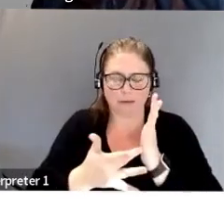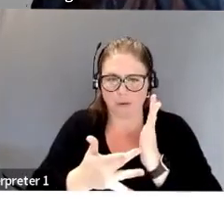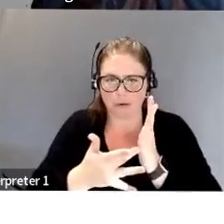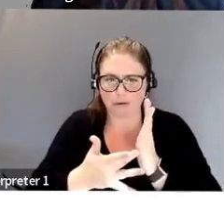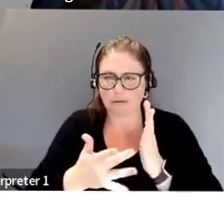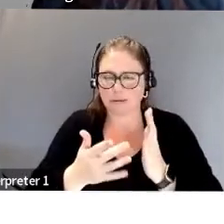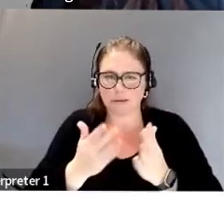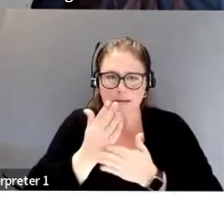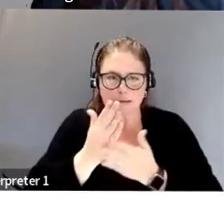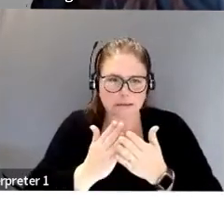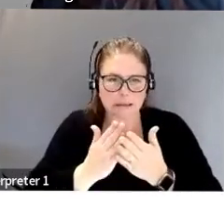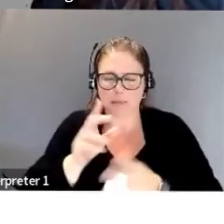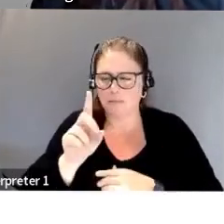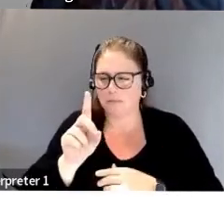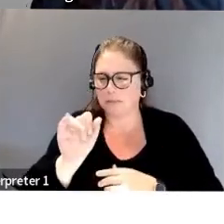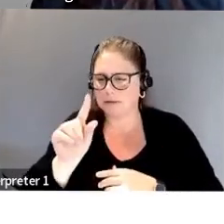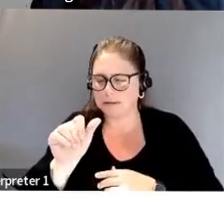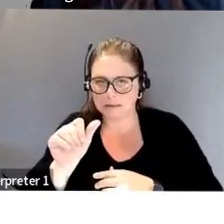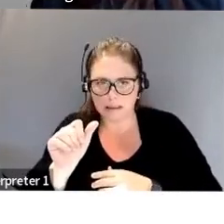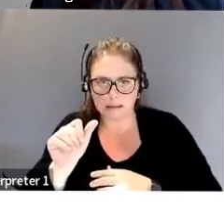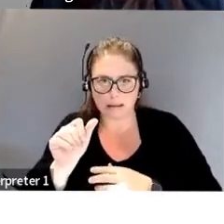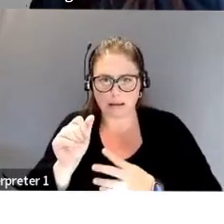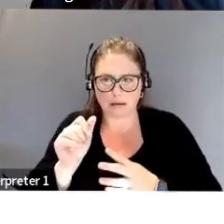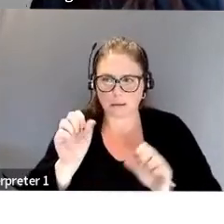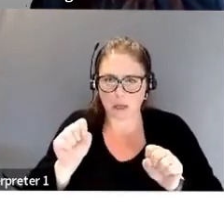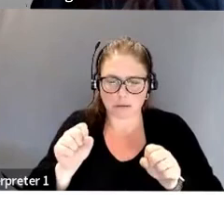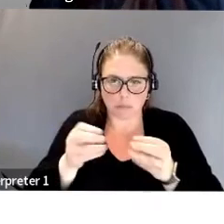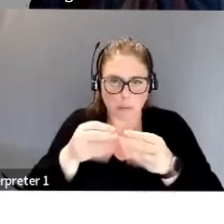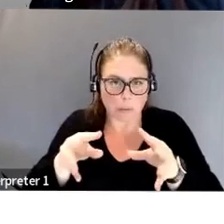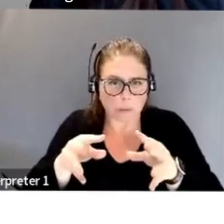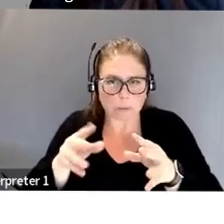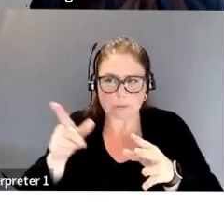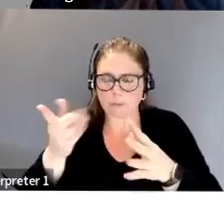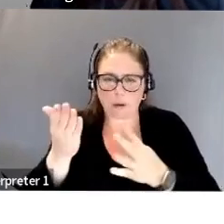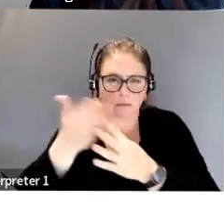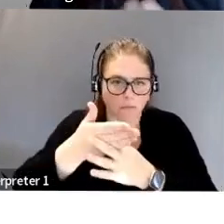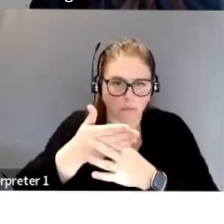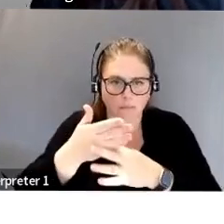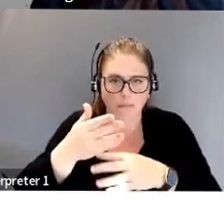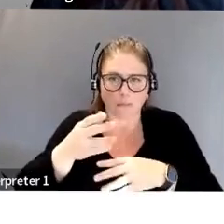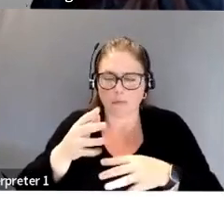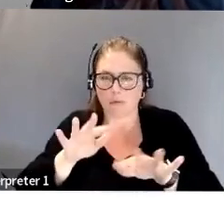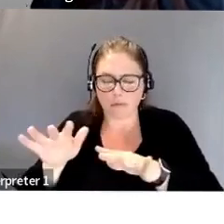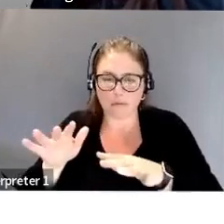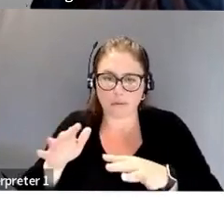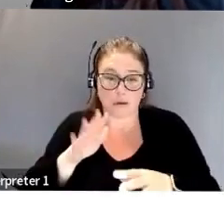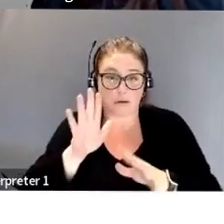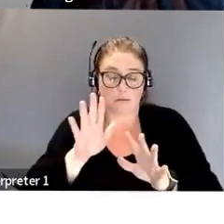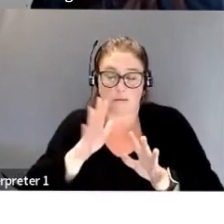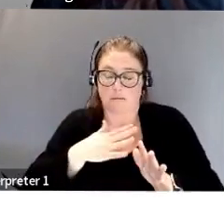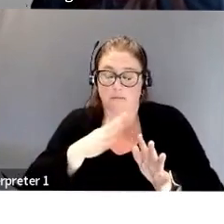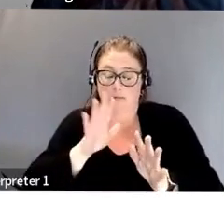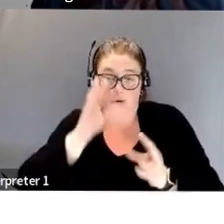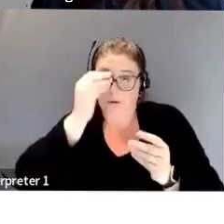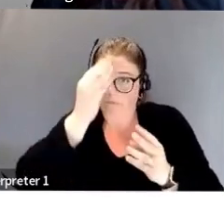sometimes data breaches, but not to worry, your information with Pocketed is safe. While Ben and I are by no means part of the technical team or